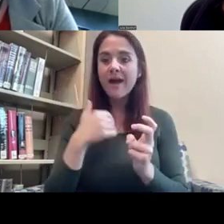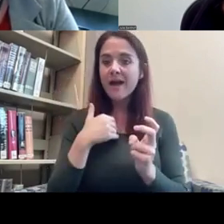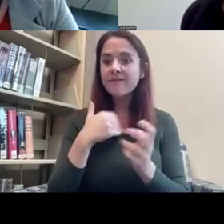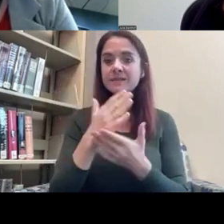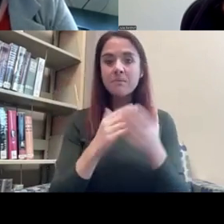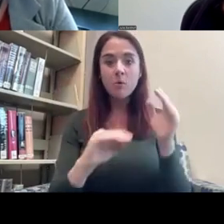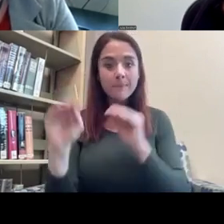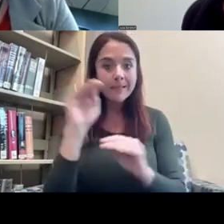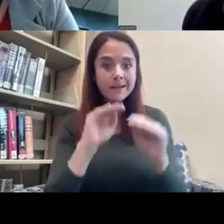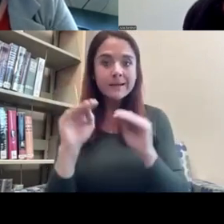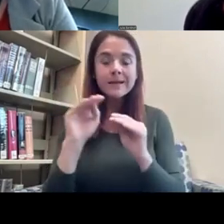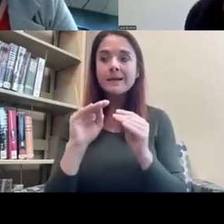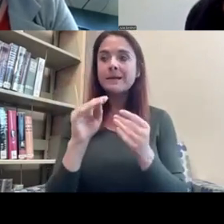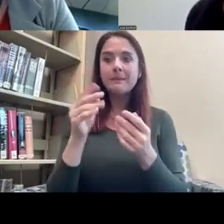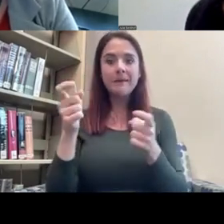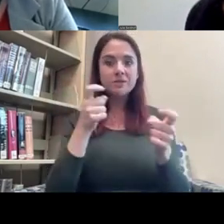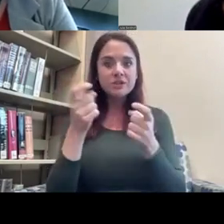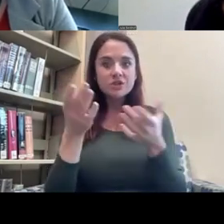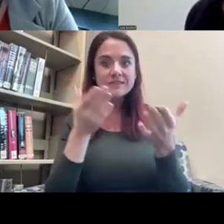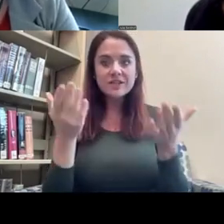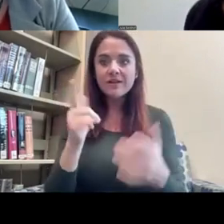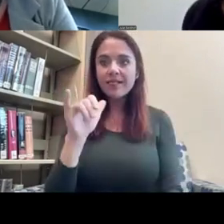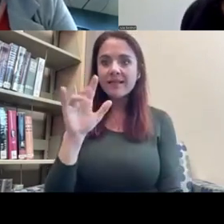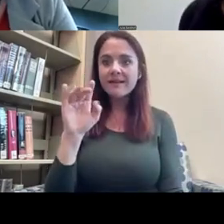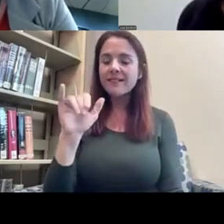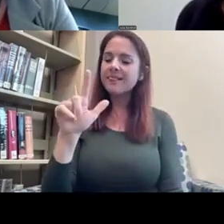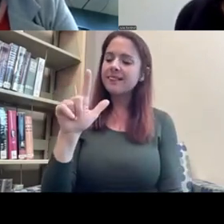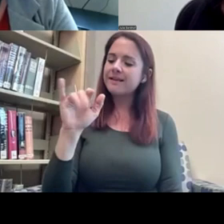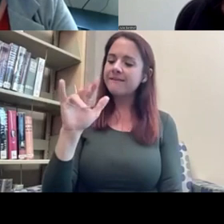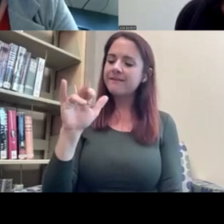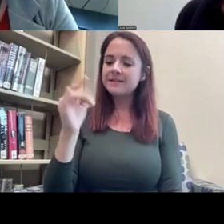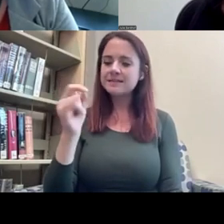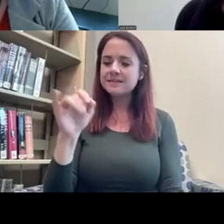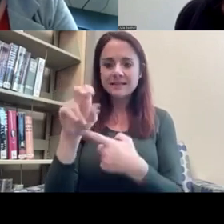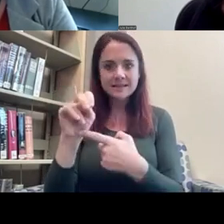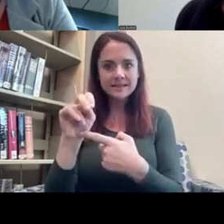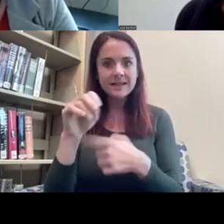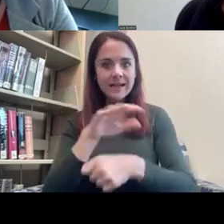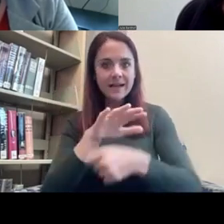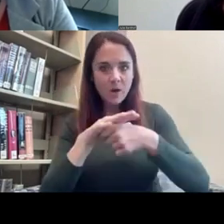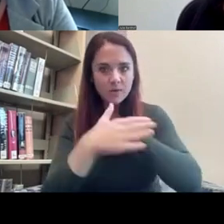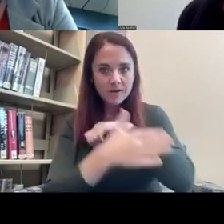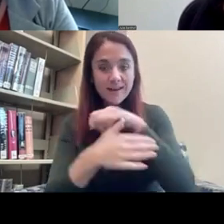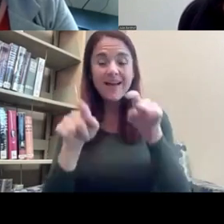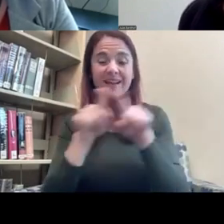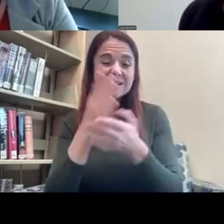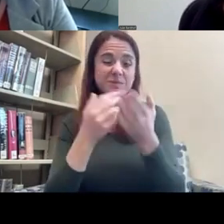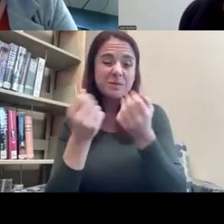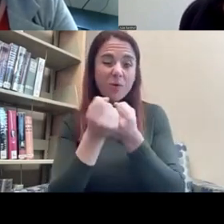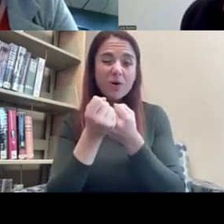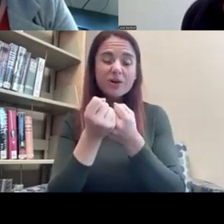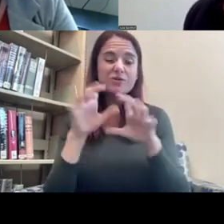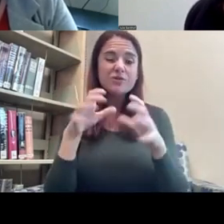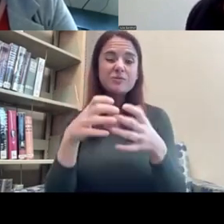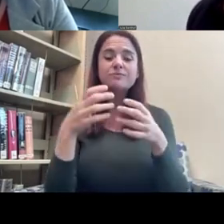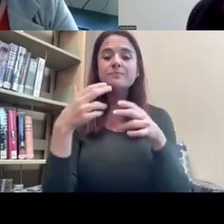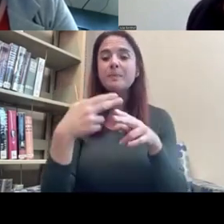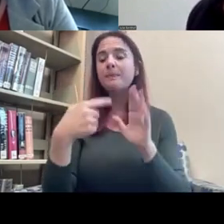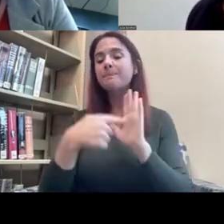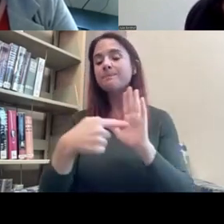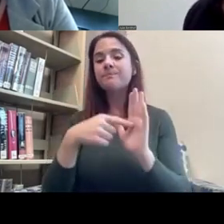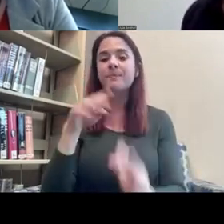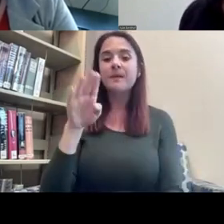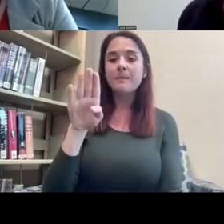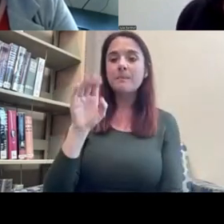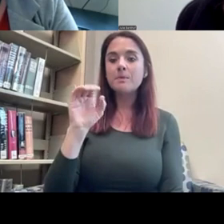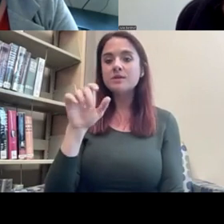here in Livingston County, which might be unique for this area, and support groups like our bosom buddies that we have right here in Dansville. They're